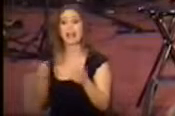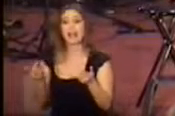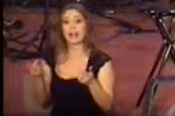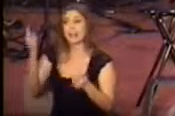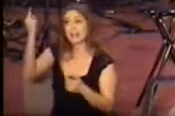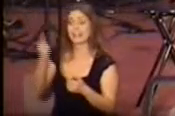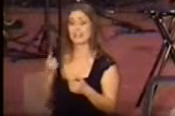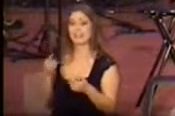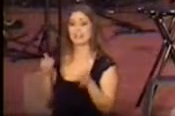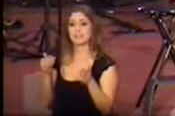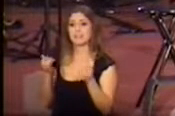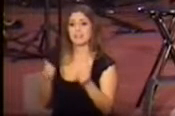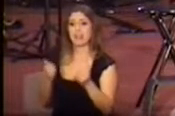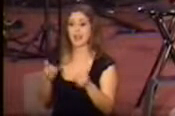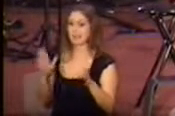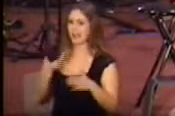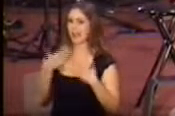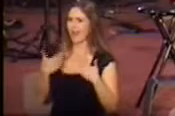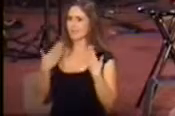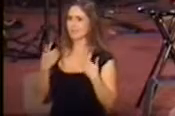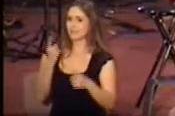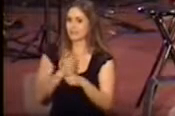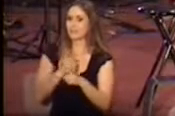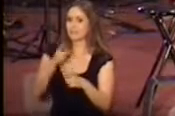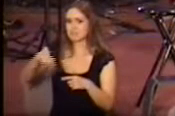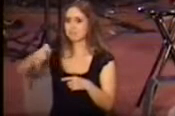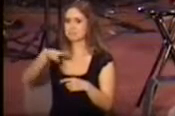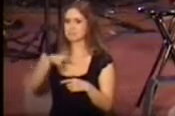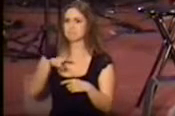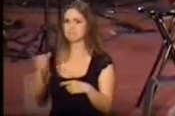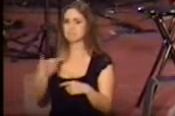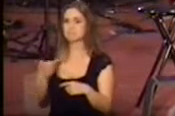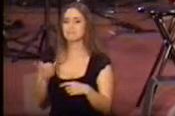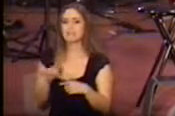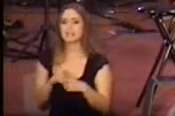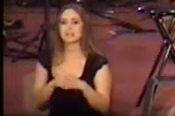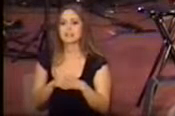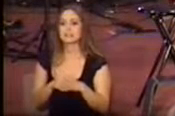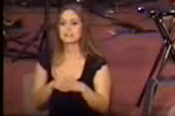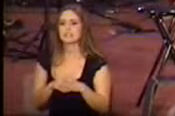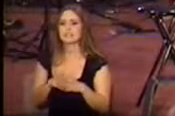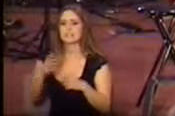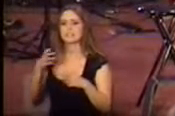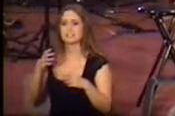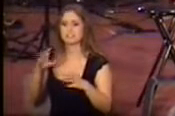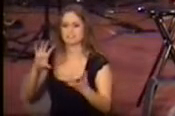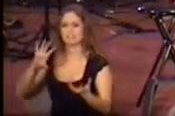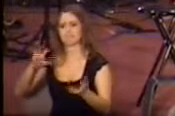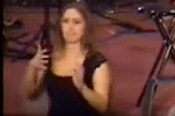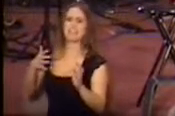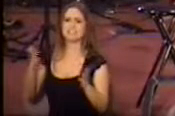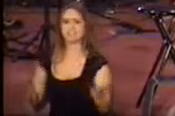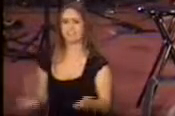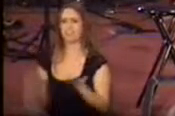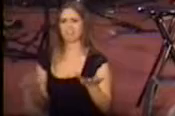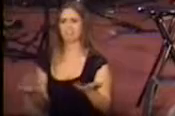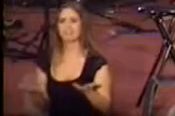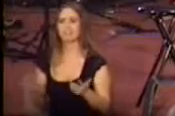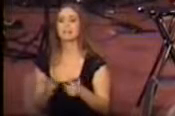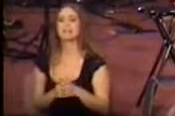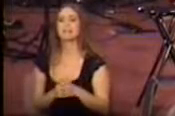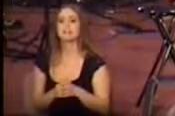you? Because it's a mess down here, isn't it? It's an absolute mess. And even John, when he wrote the way, said, come, Lord